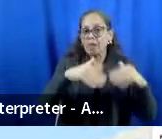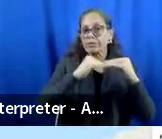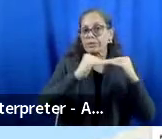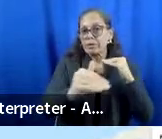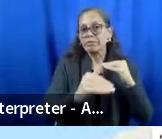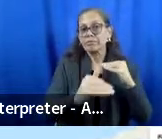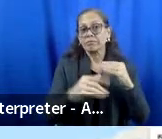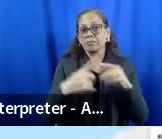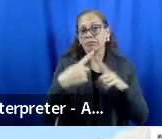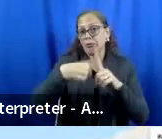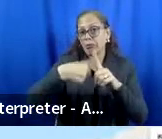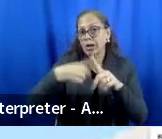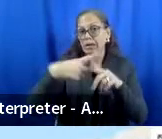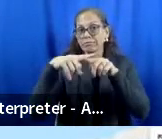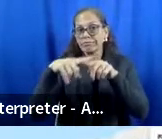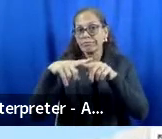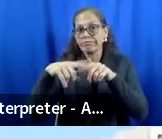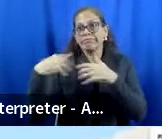rent burden.